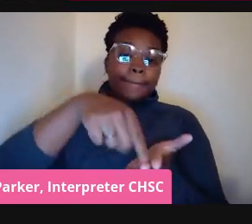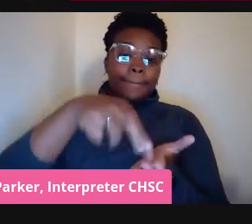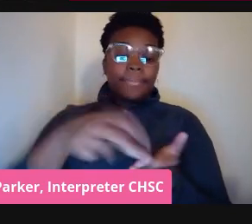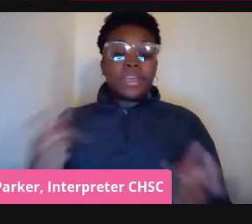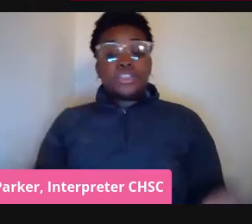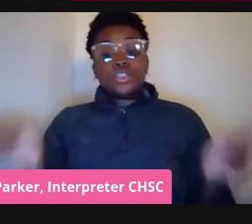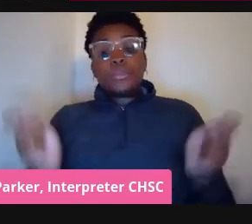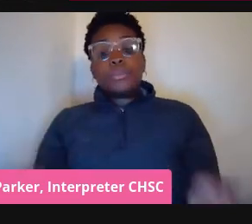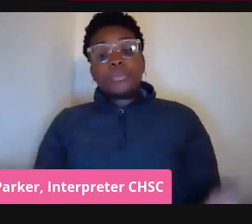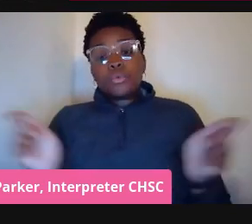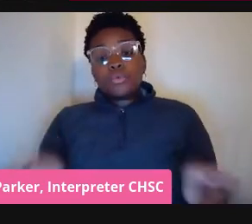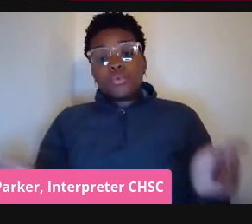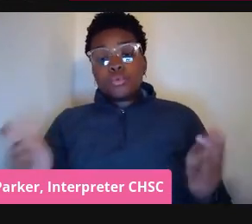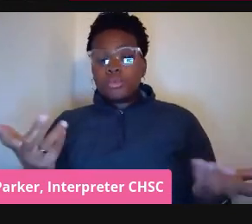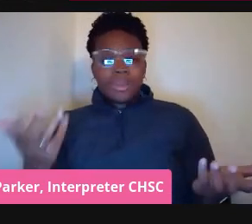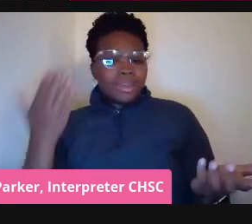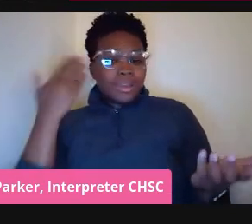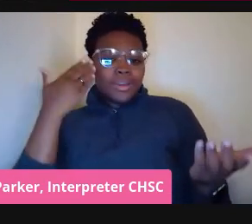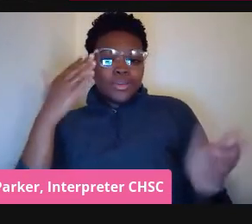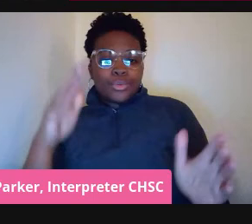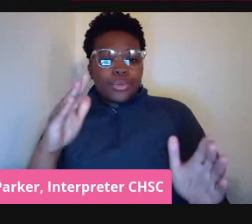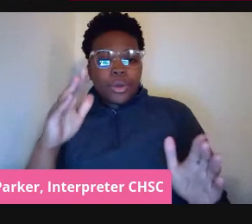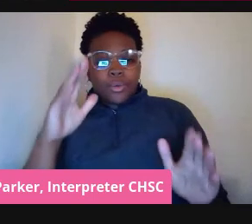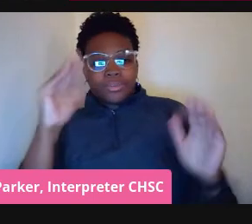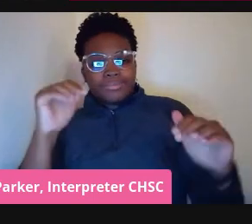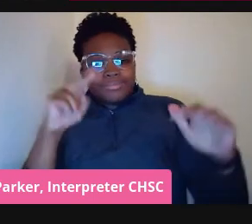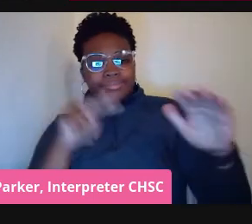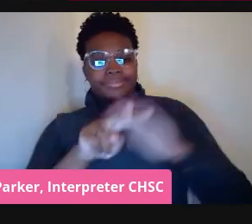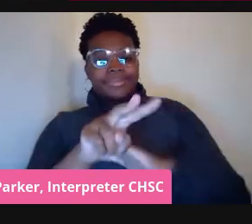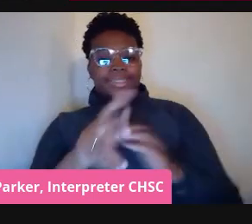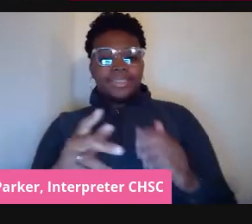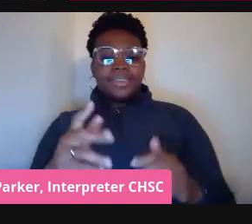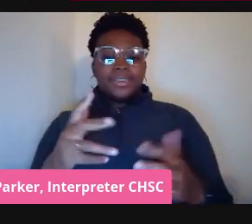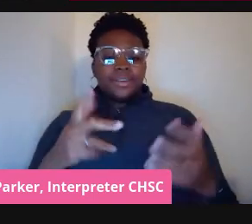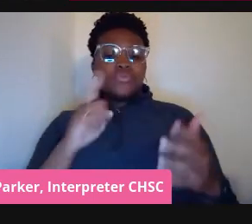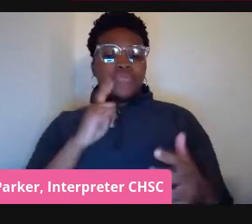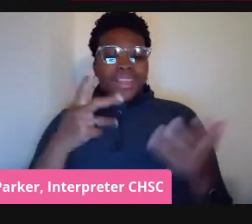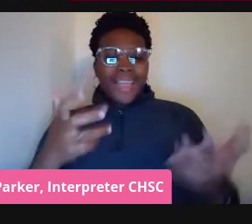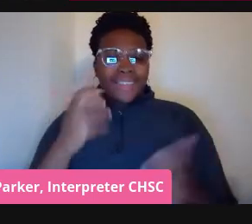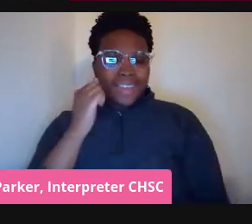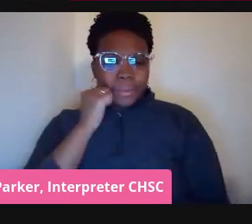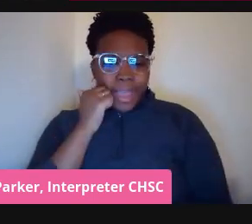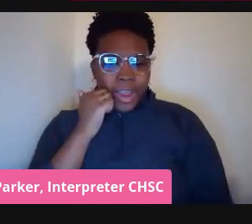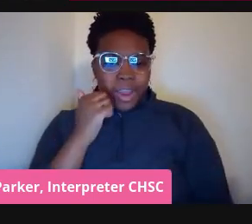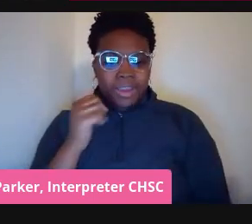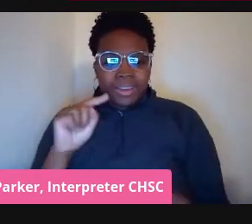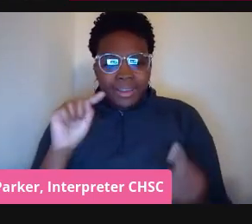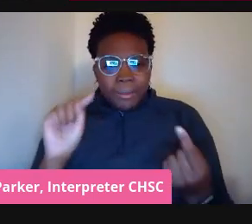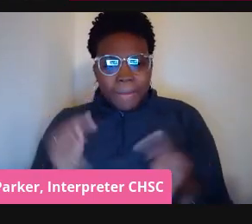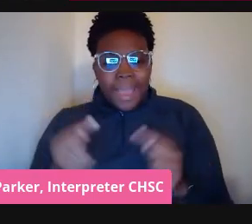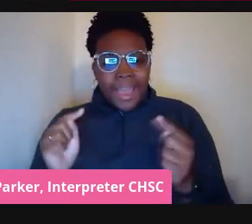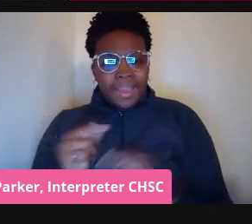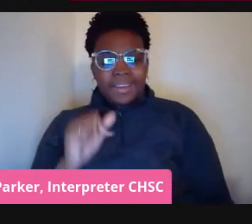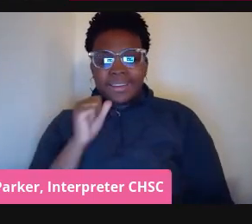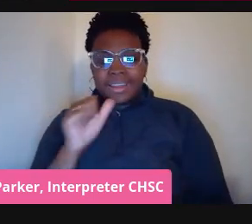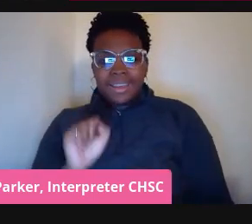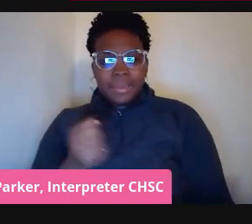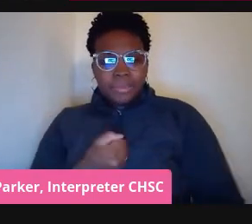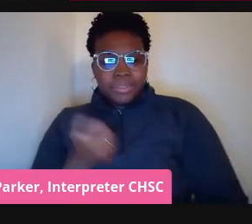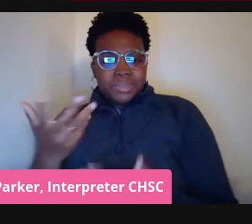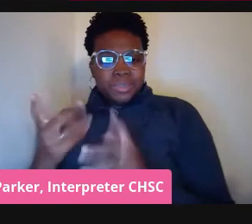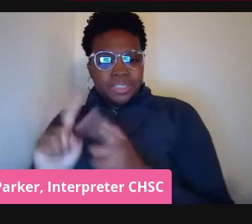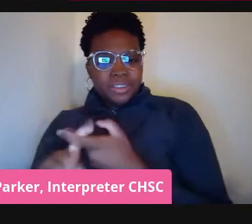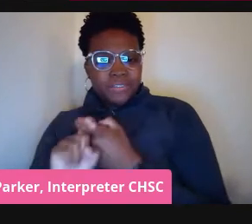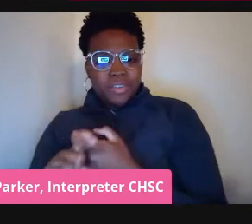like that. You don't anticipate, you know, extremely heavy periods and being in pain and not being able to express that to your friends